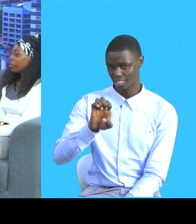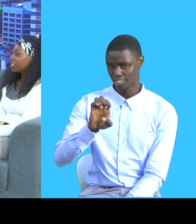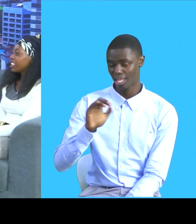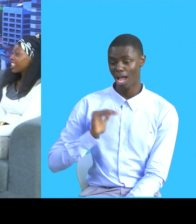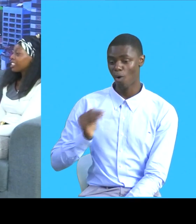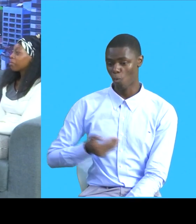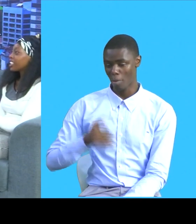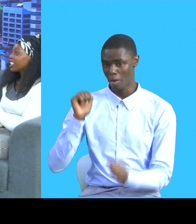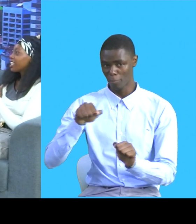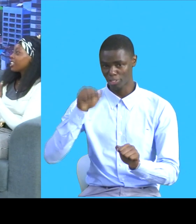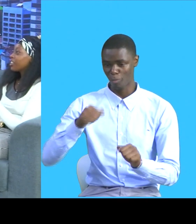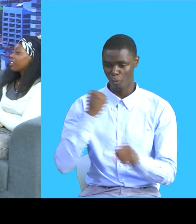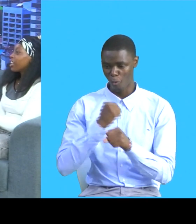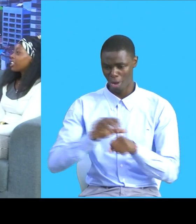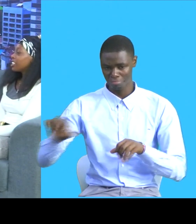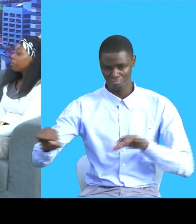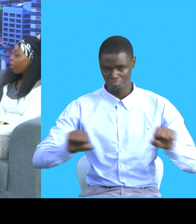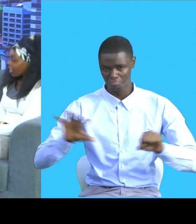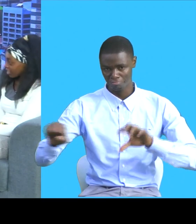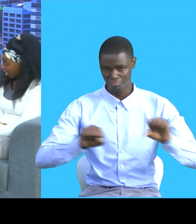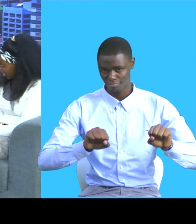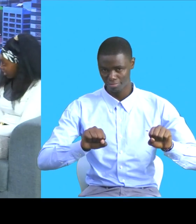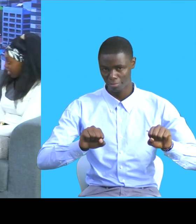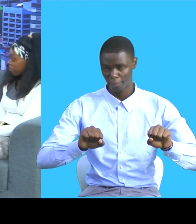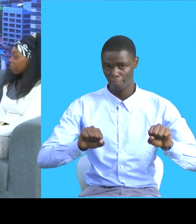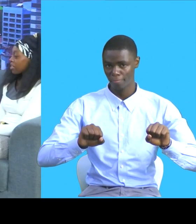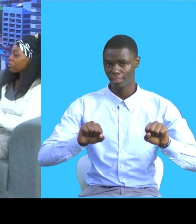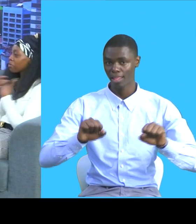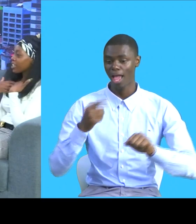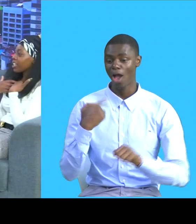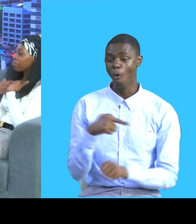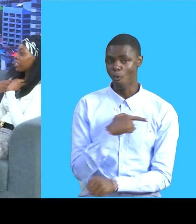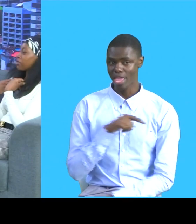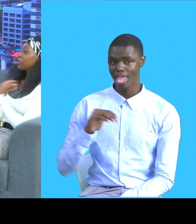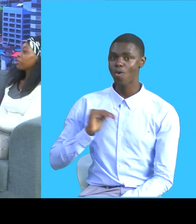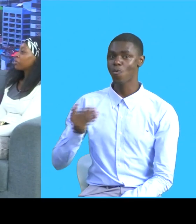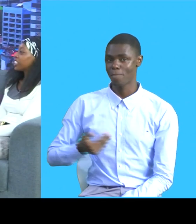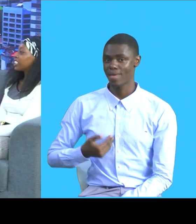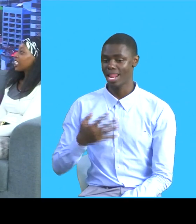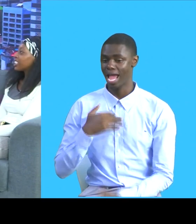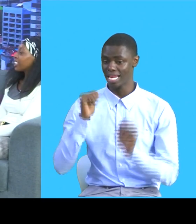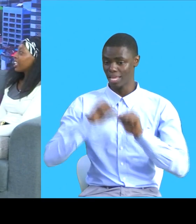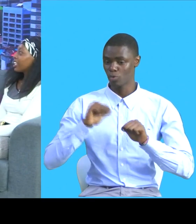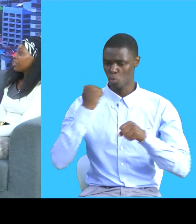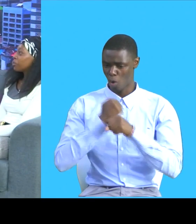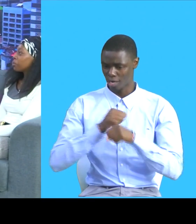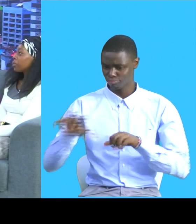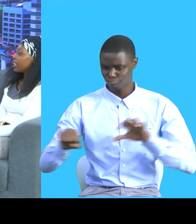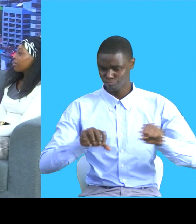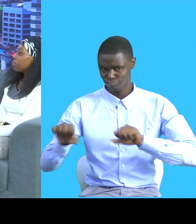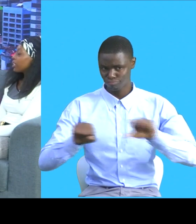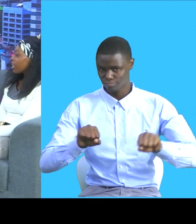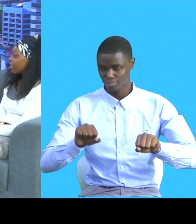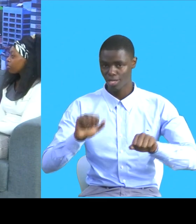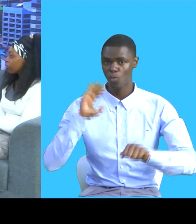to multitask, but despite us being women and being able to multitask, it will